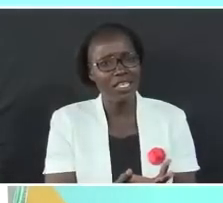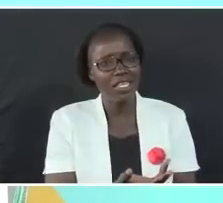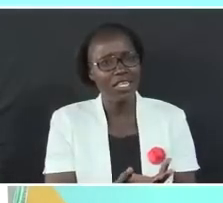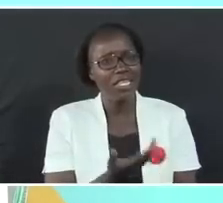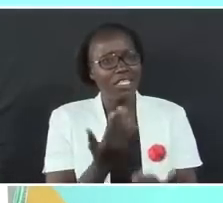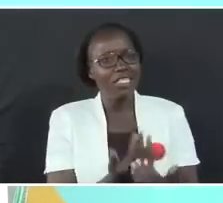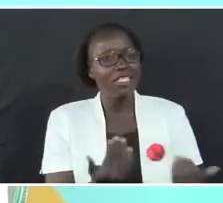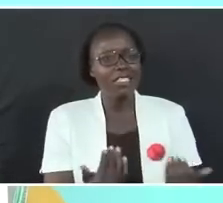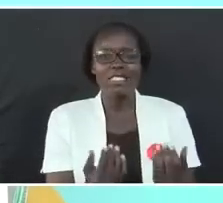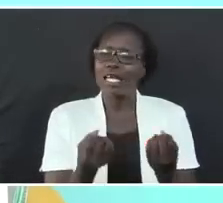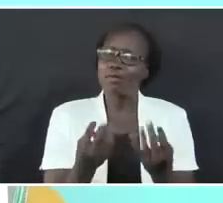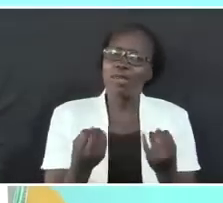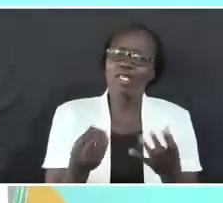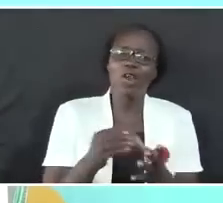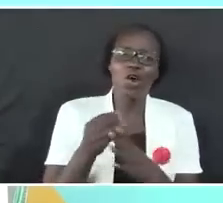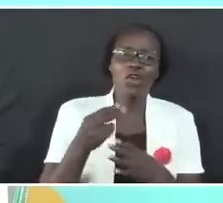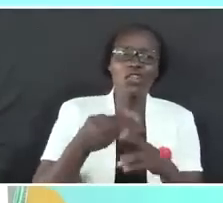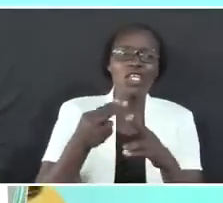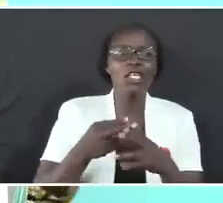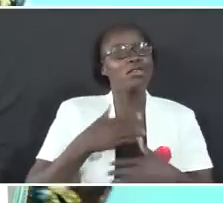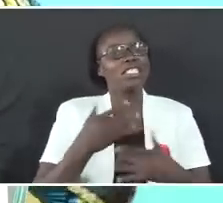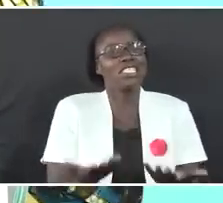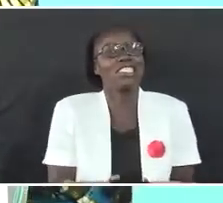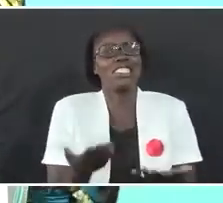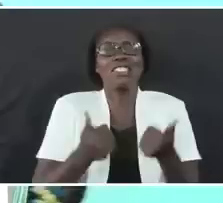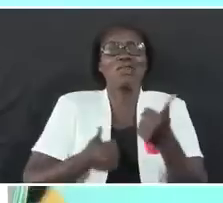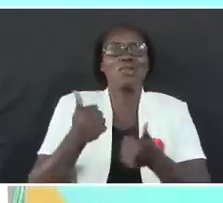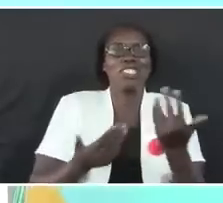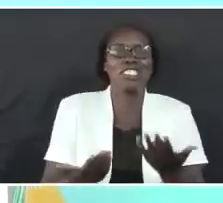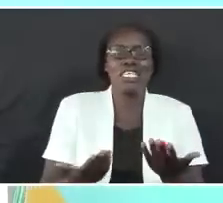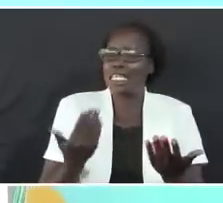The children are too many, or their names are interesting.